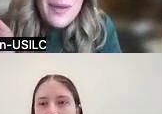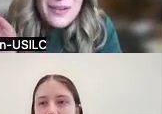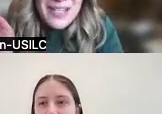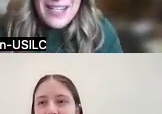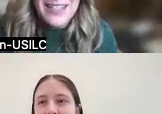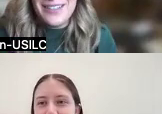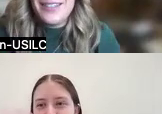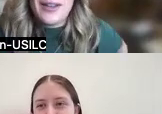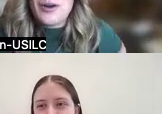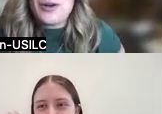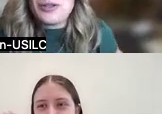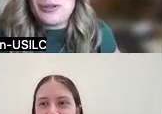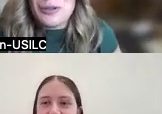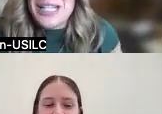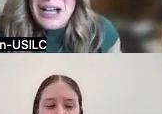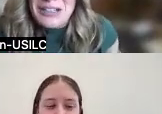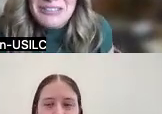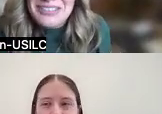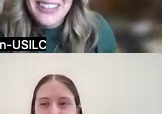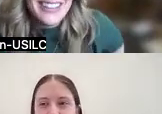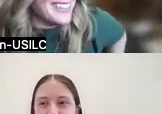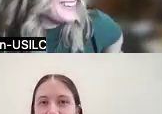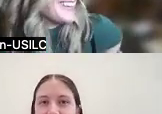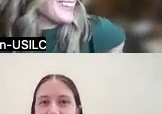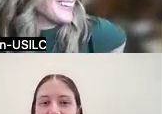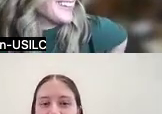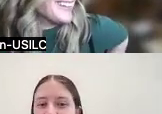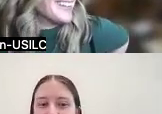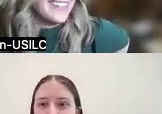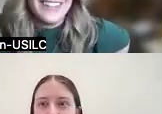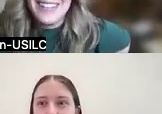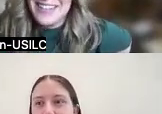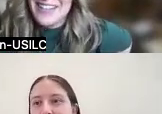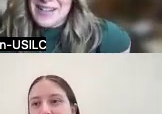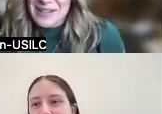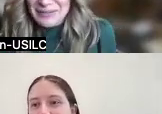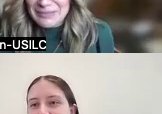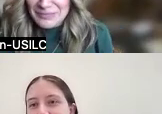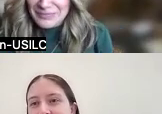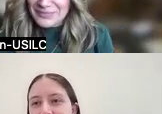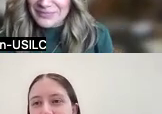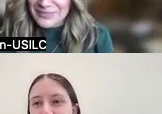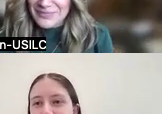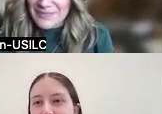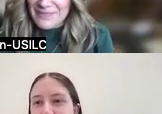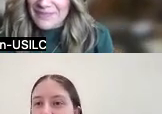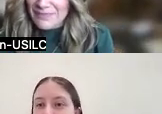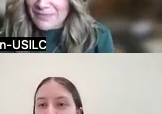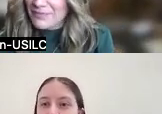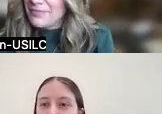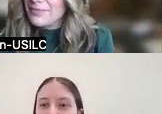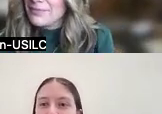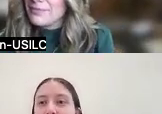is Mary. I'll let her introduce herself. Yes, my name is Mary Urie. I'm with the